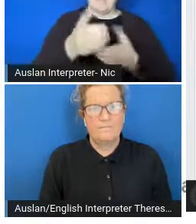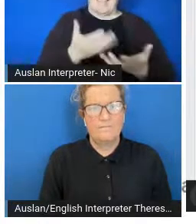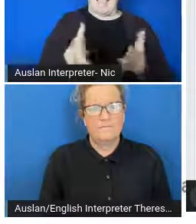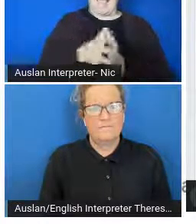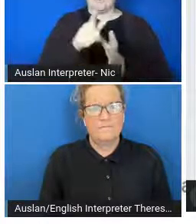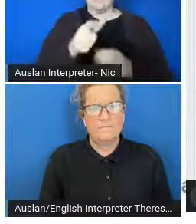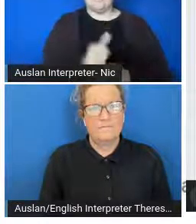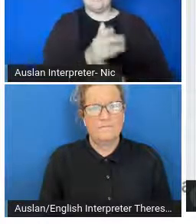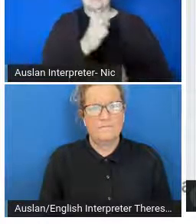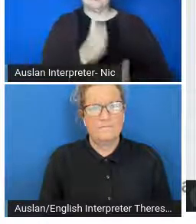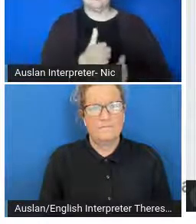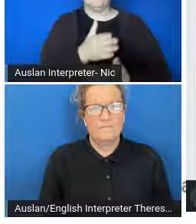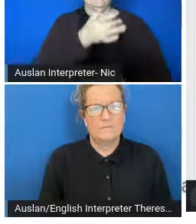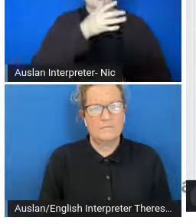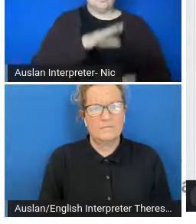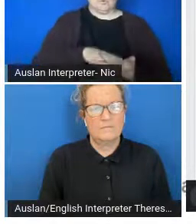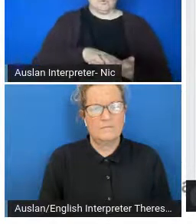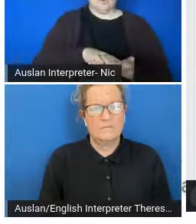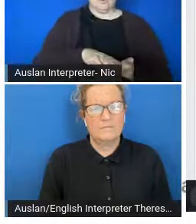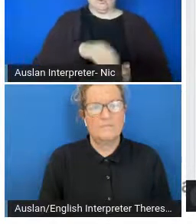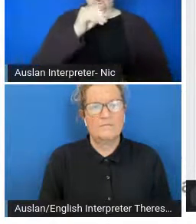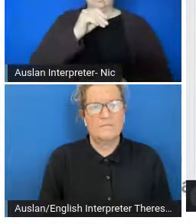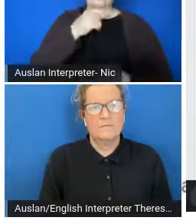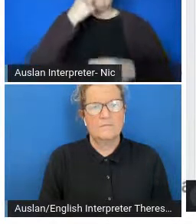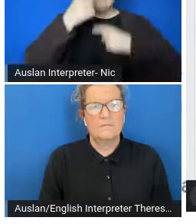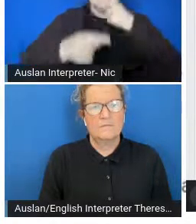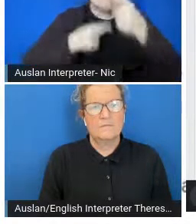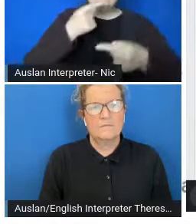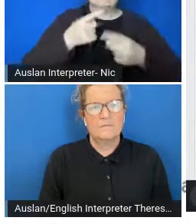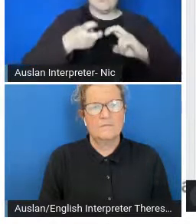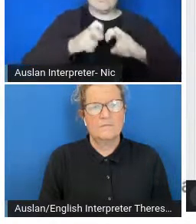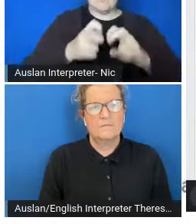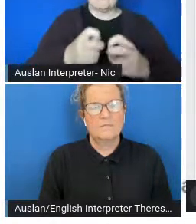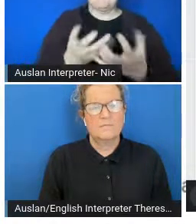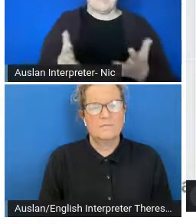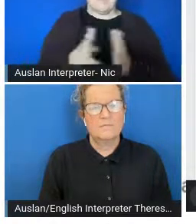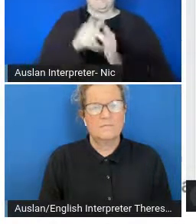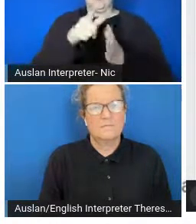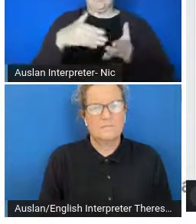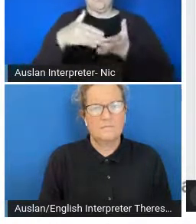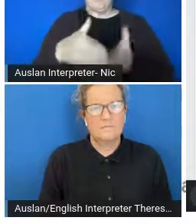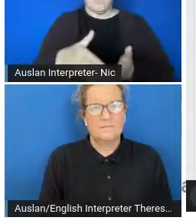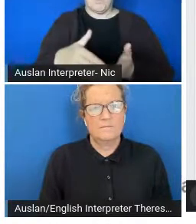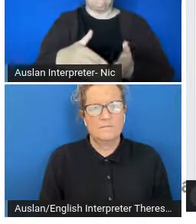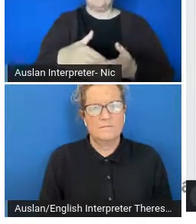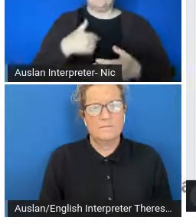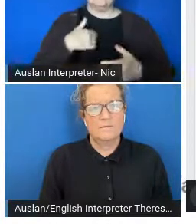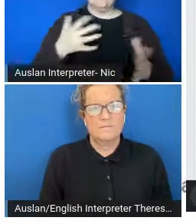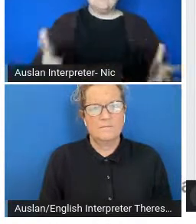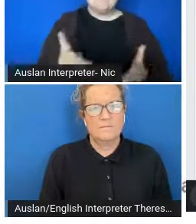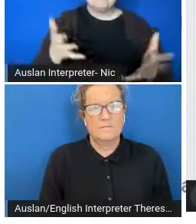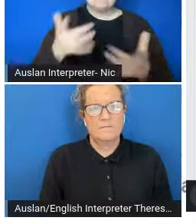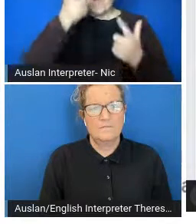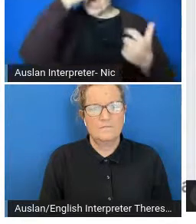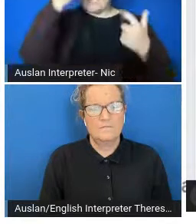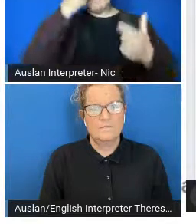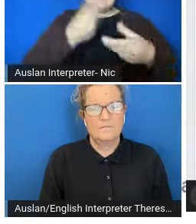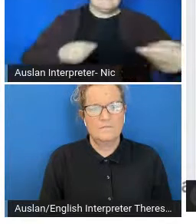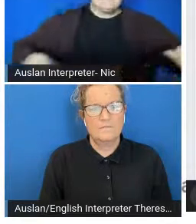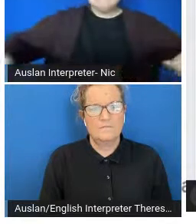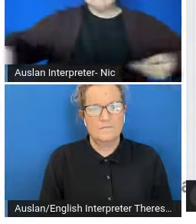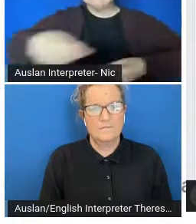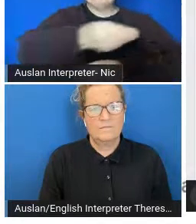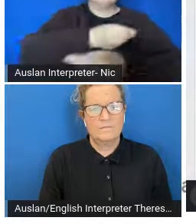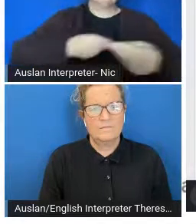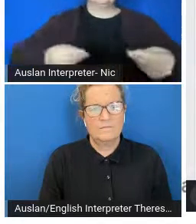the problem? How are you going to help kids to stimulate idea generation? How are you going to, and